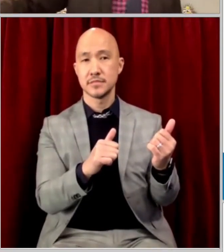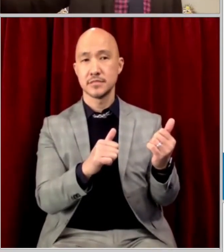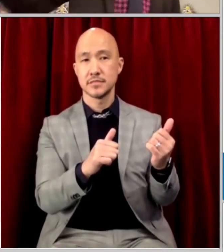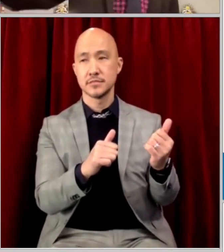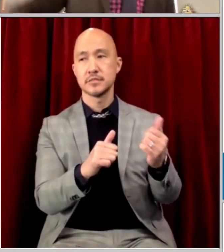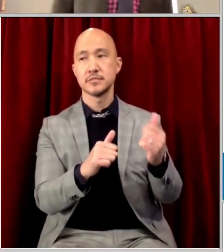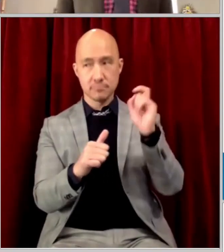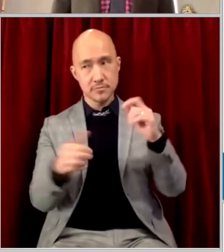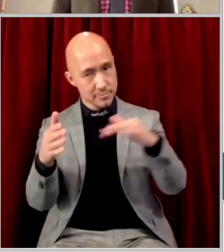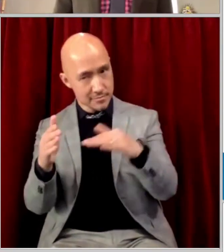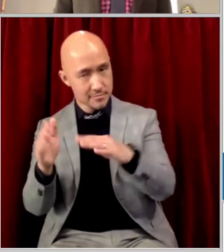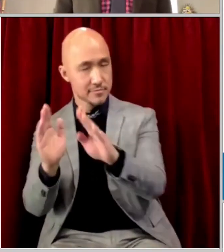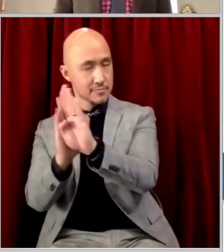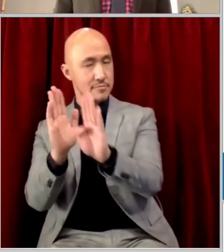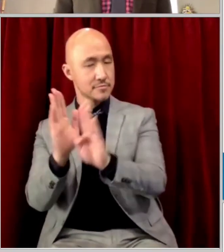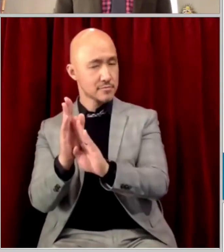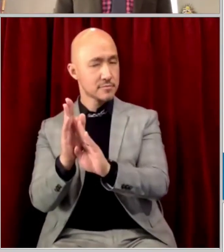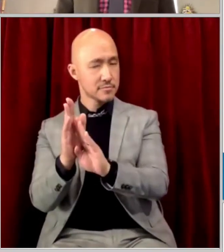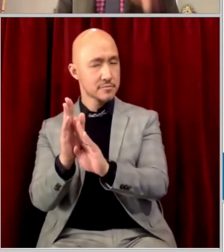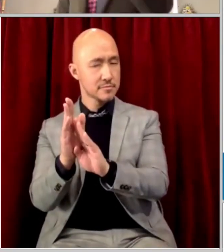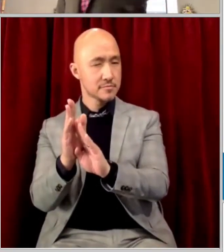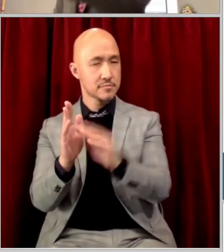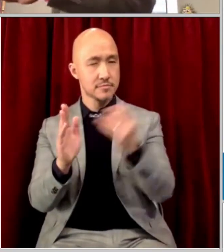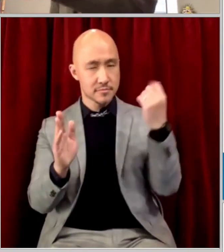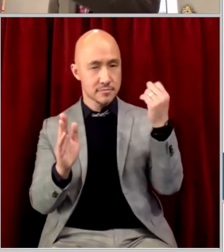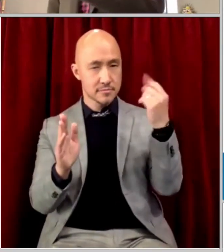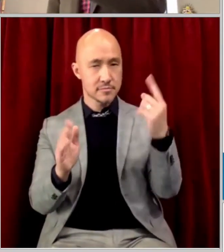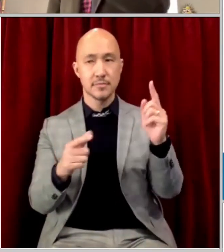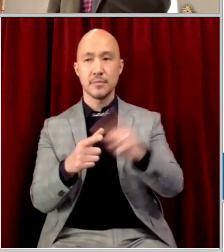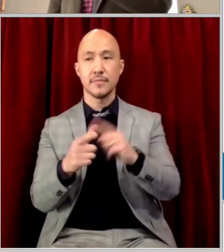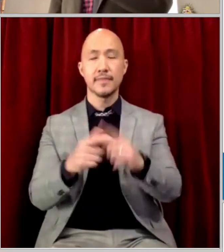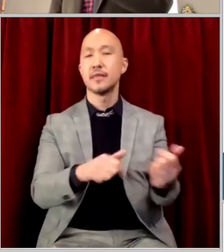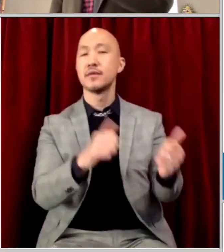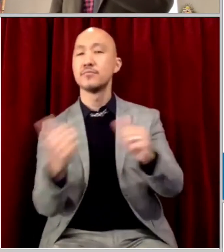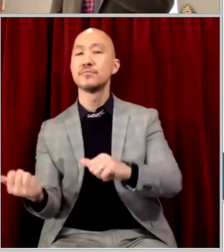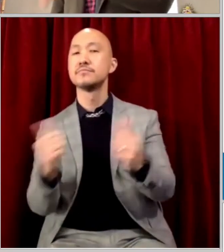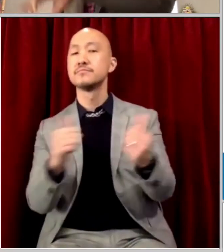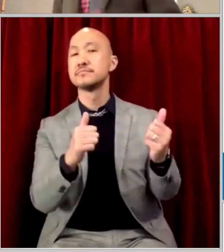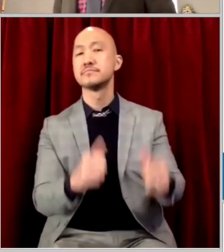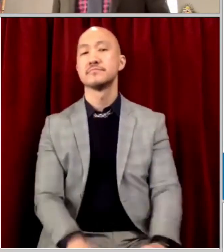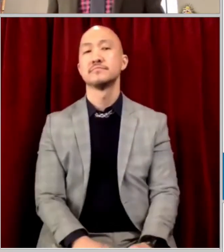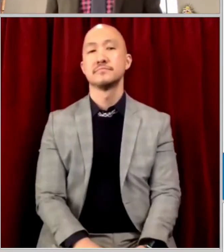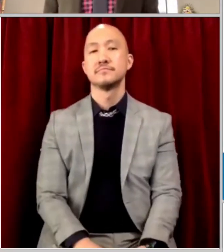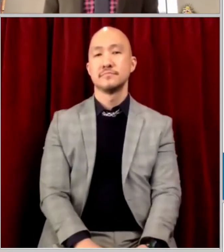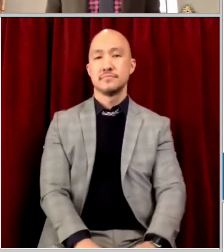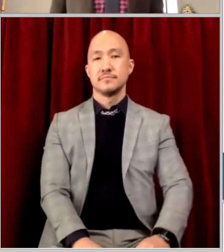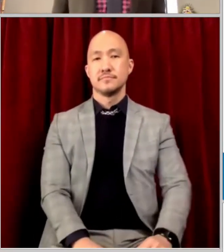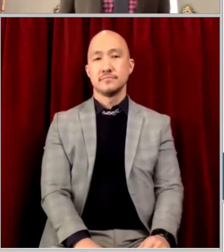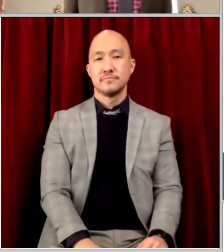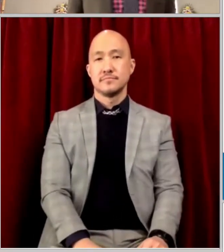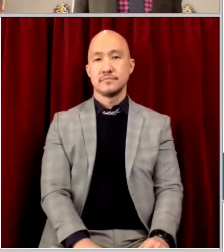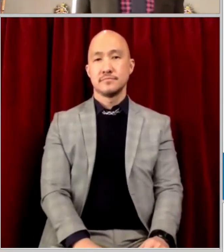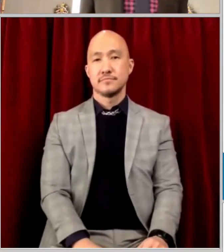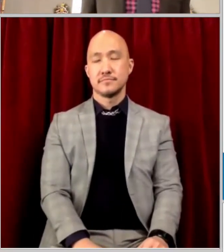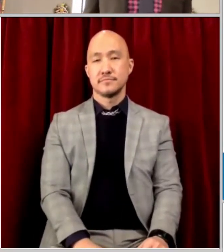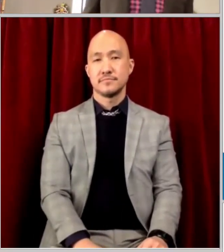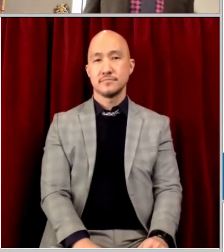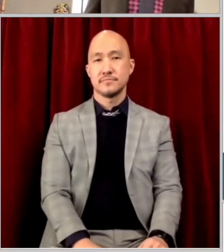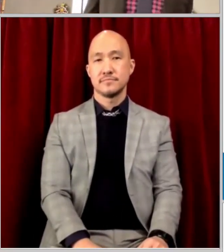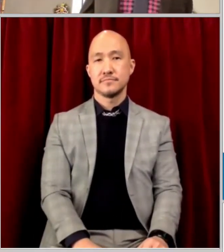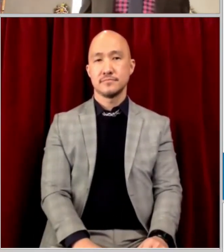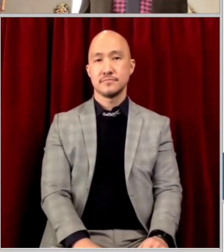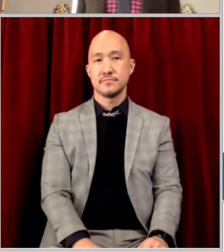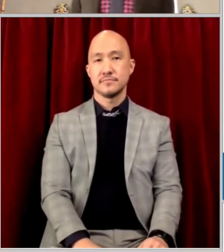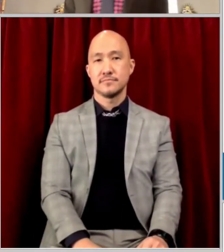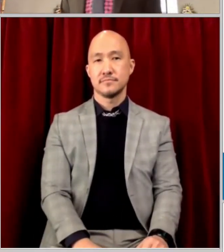like, baptize me now. The second friend, it was a little bit more difficult. But fortunately, he had